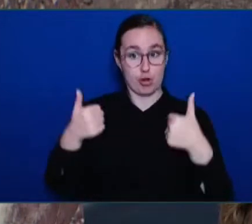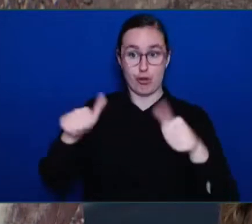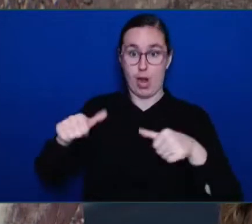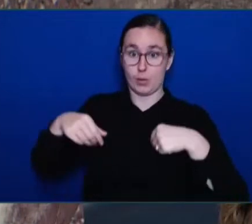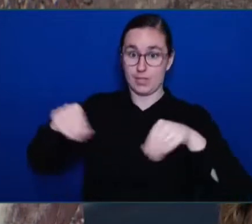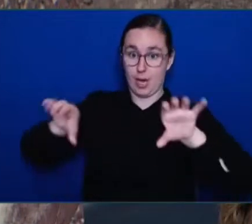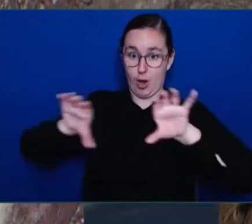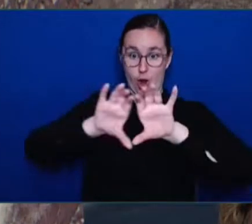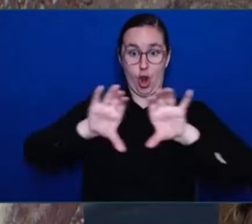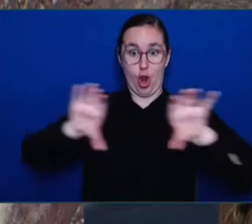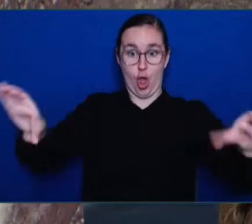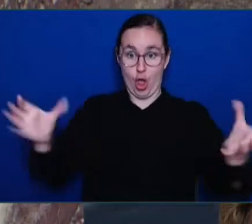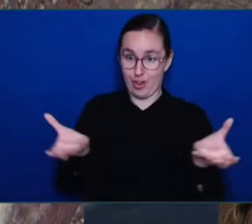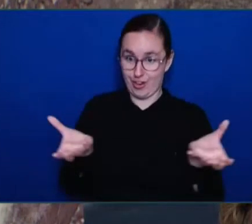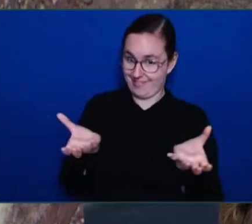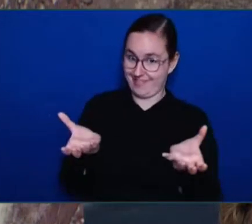about